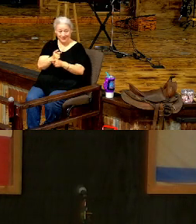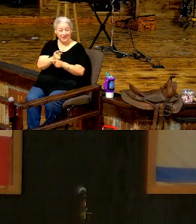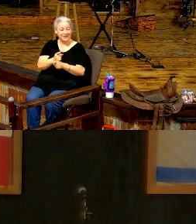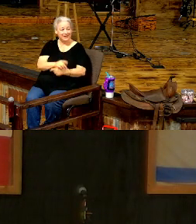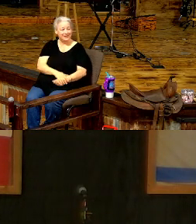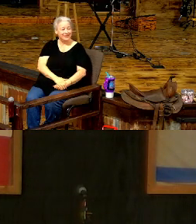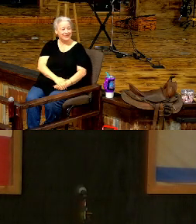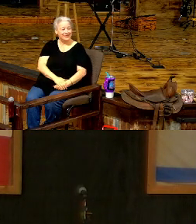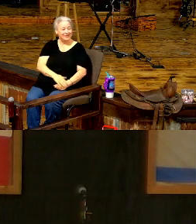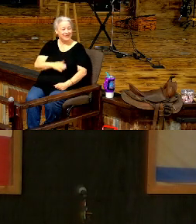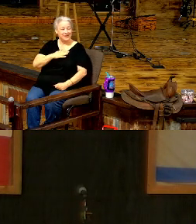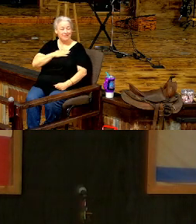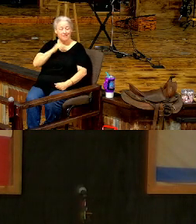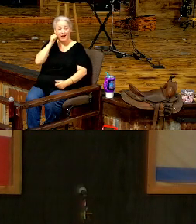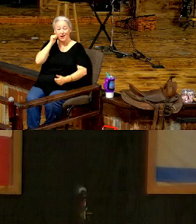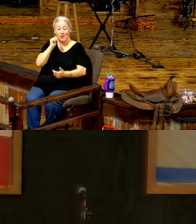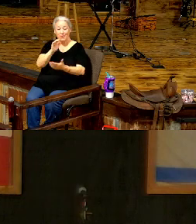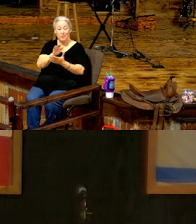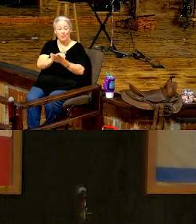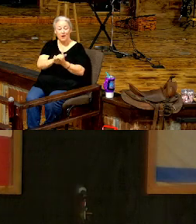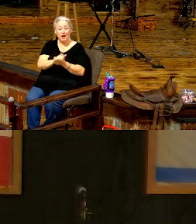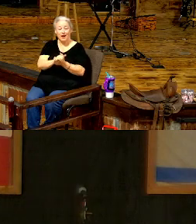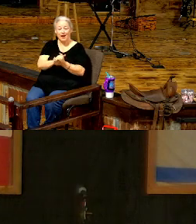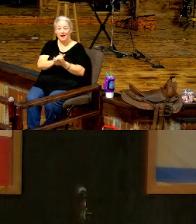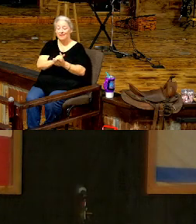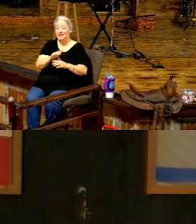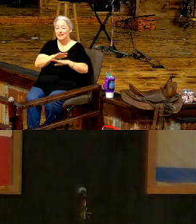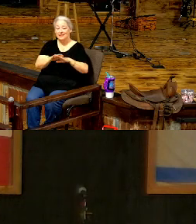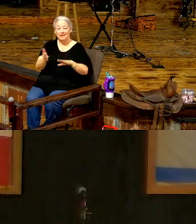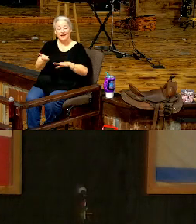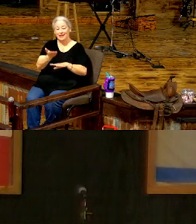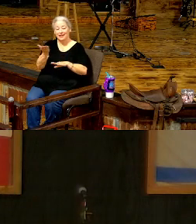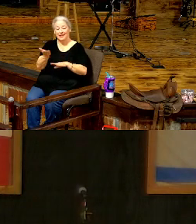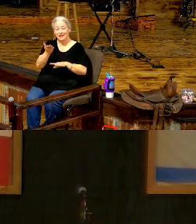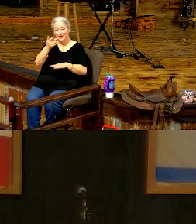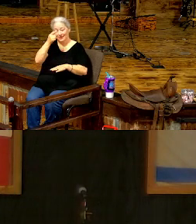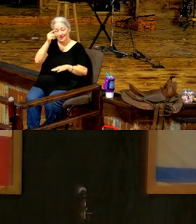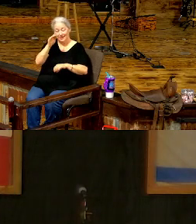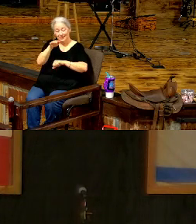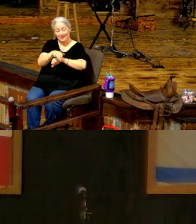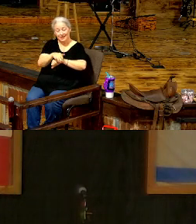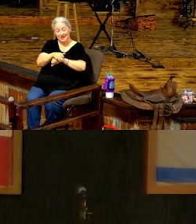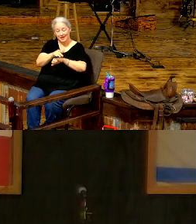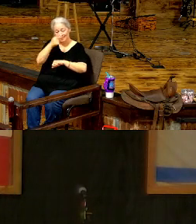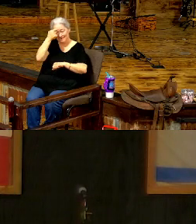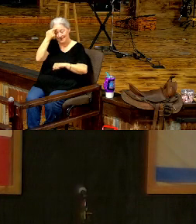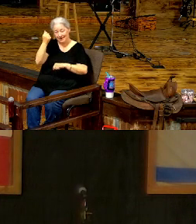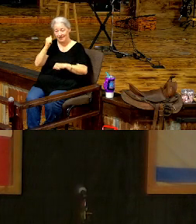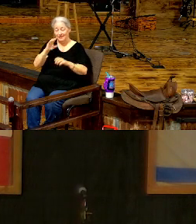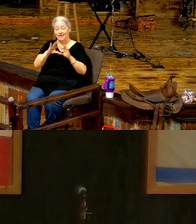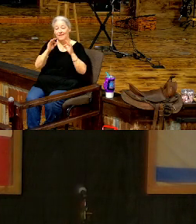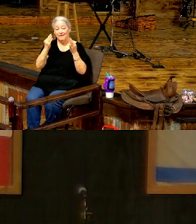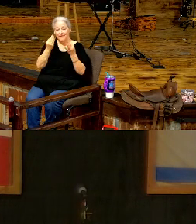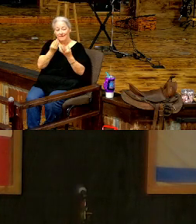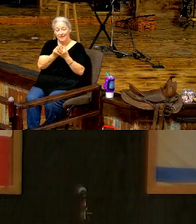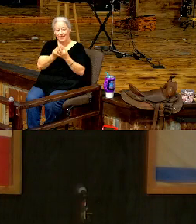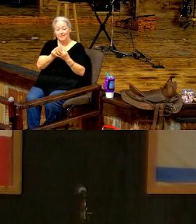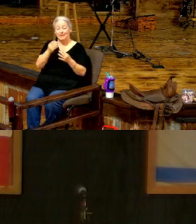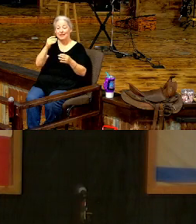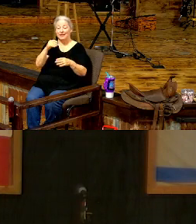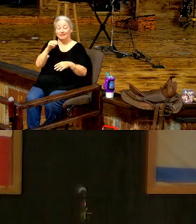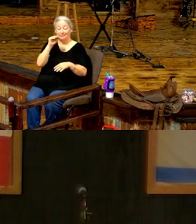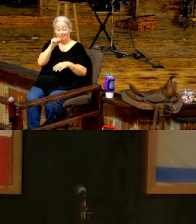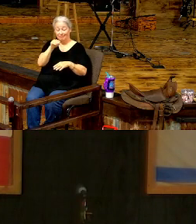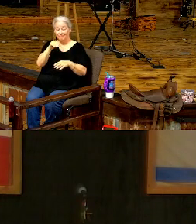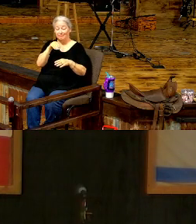My wife is not here tonight because we have three or four of our kids in and grandkids, and she chose them over me, and